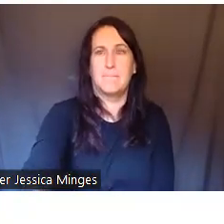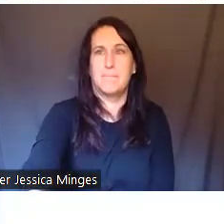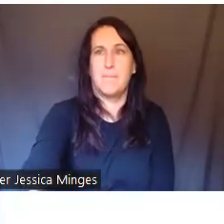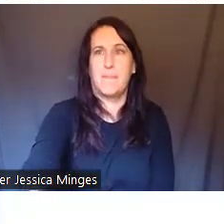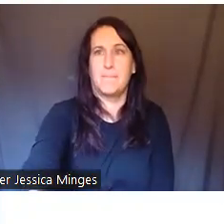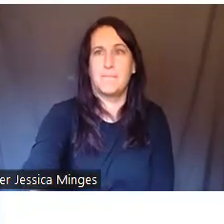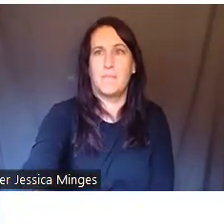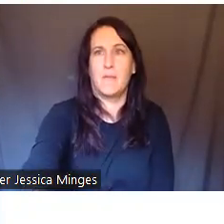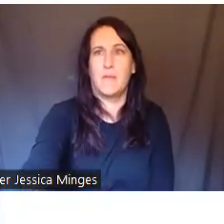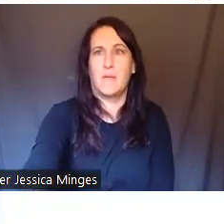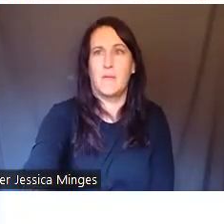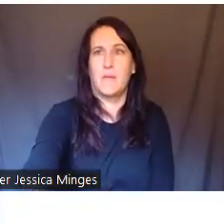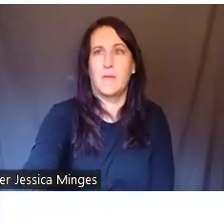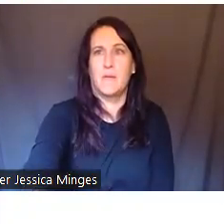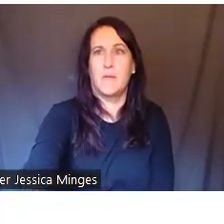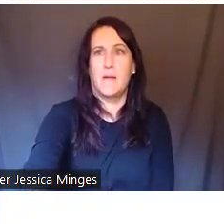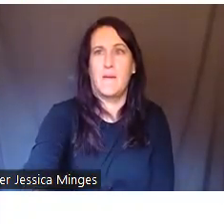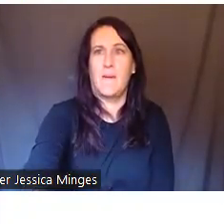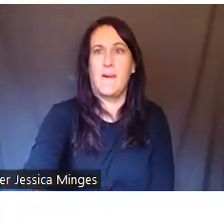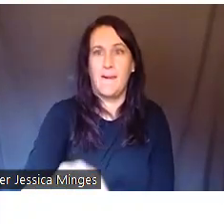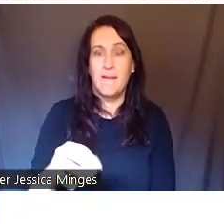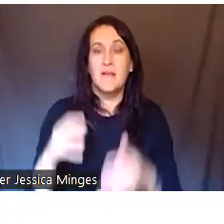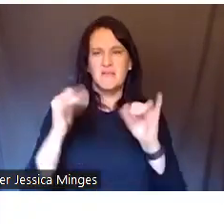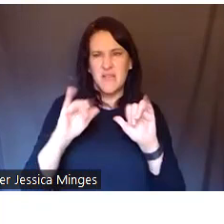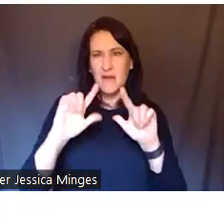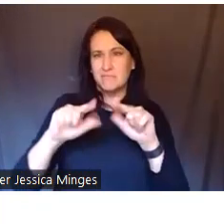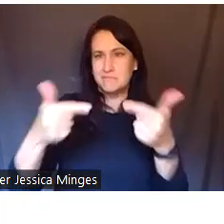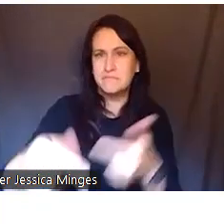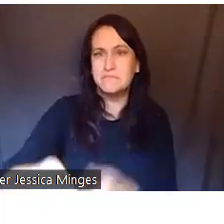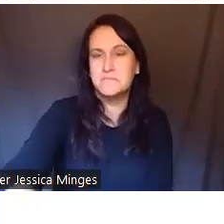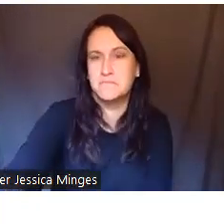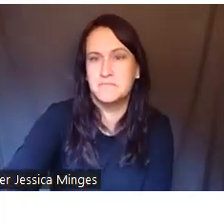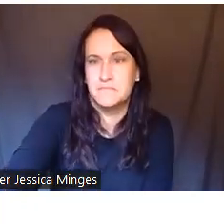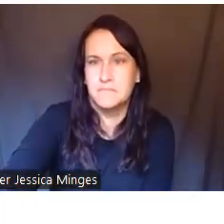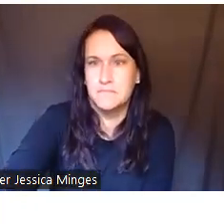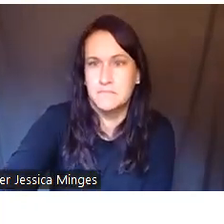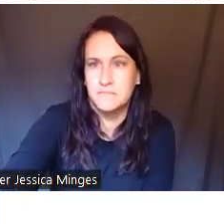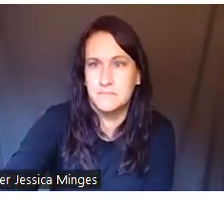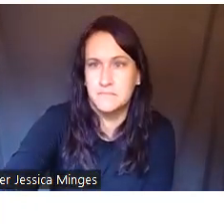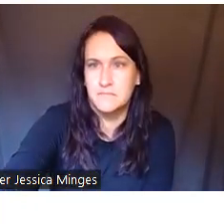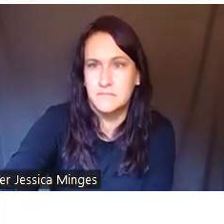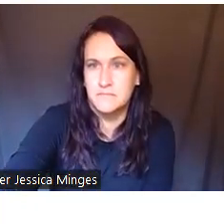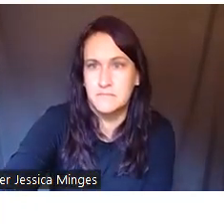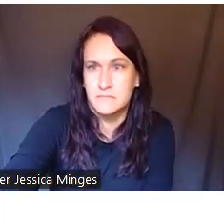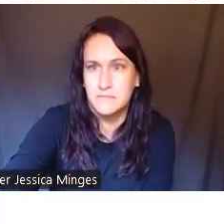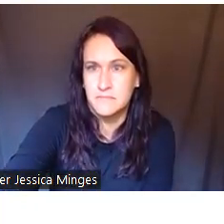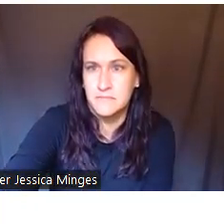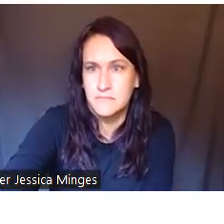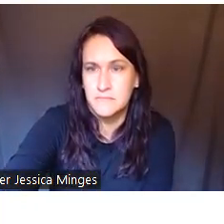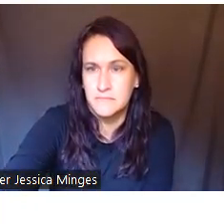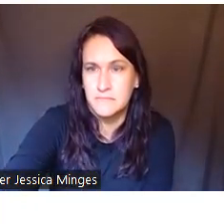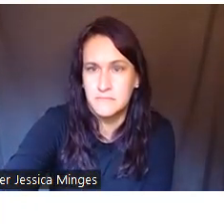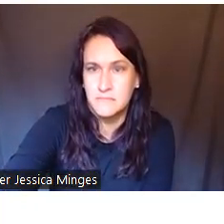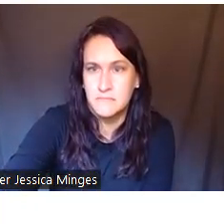that tool. And now I'm going to turn the mic over to Tony, and she's going to talk to you about aids